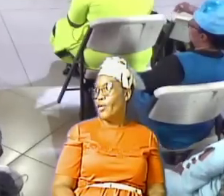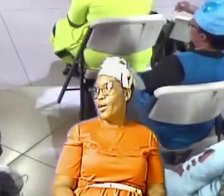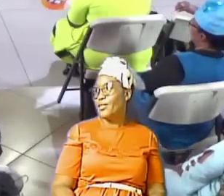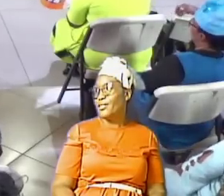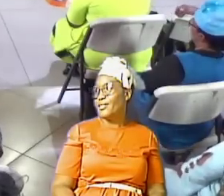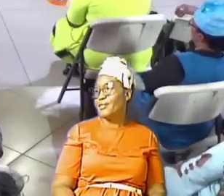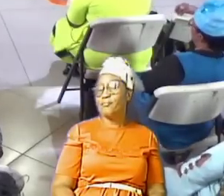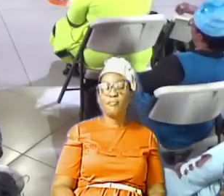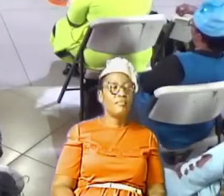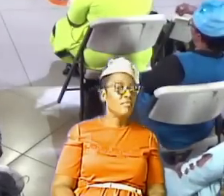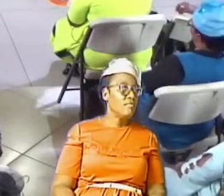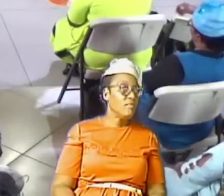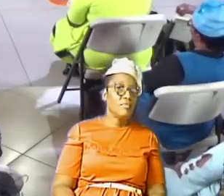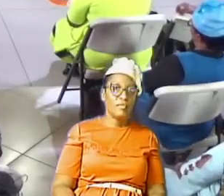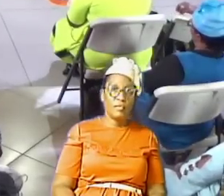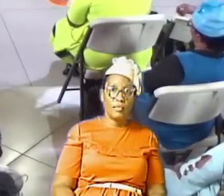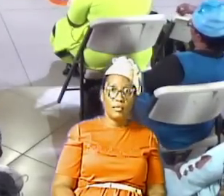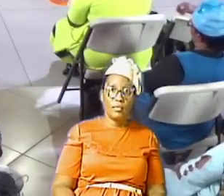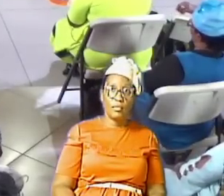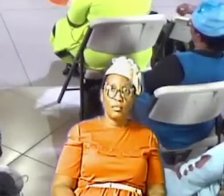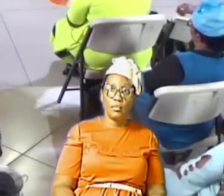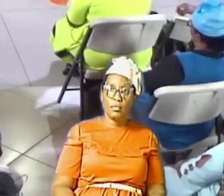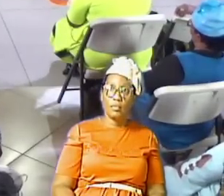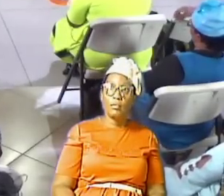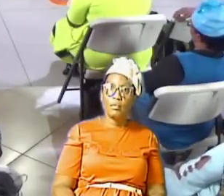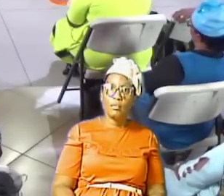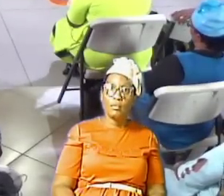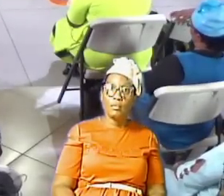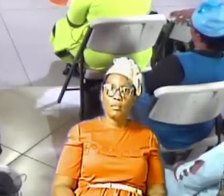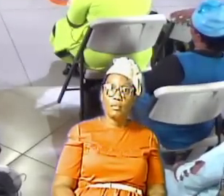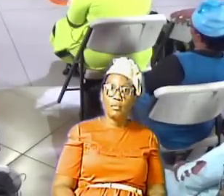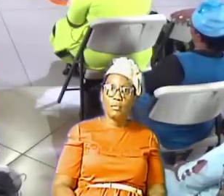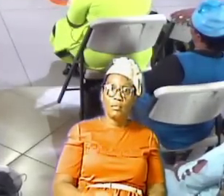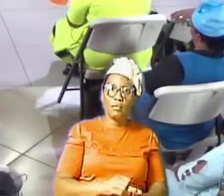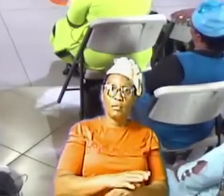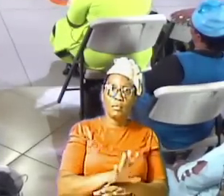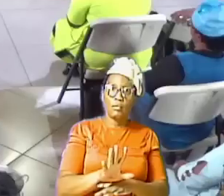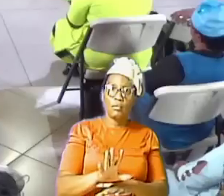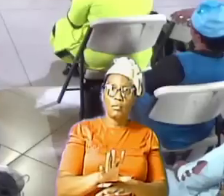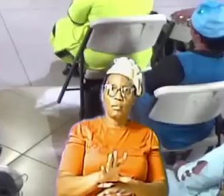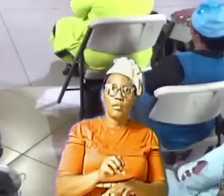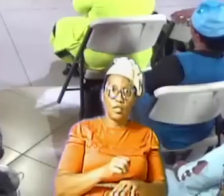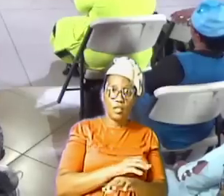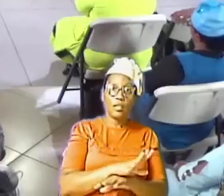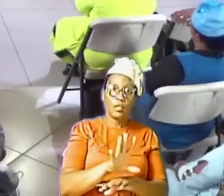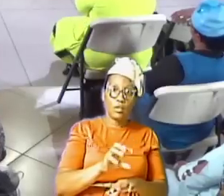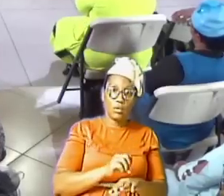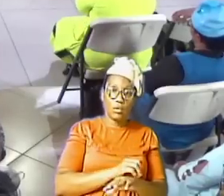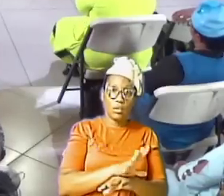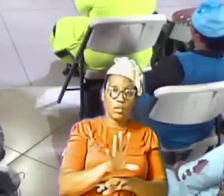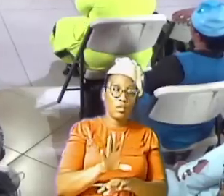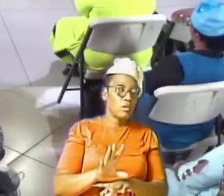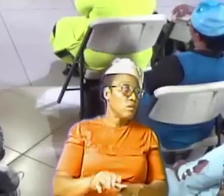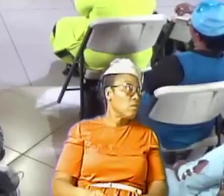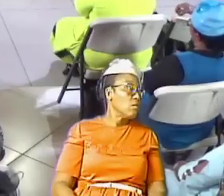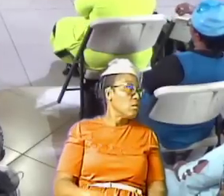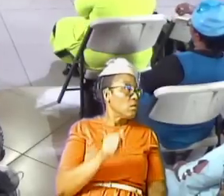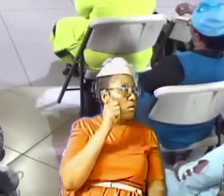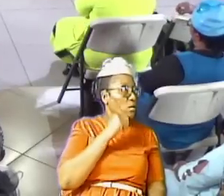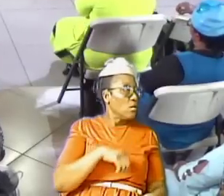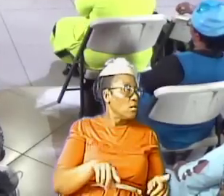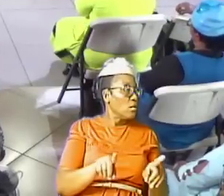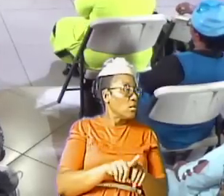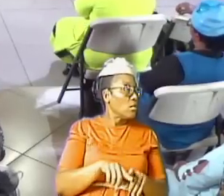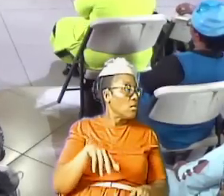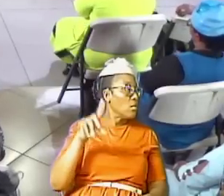Praise God. Just one quick addition to the announcement. Sister Lawrence, one of our sisters here,